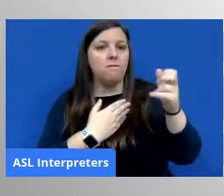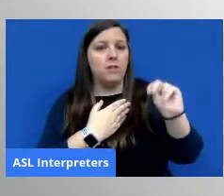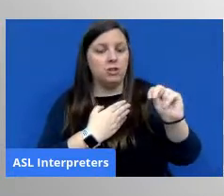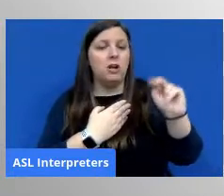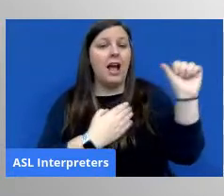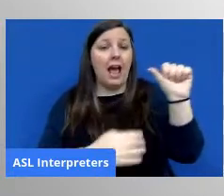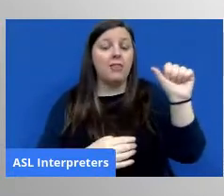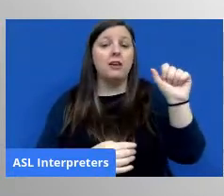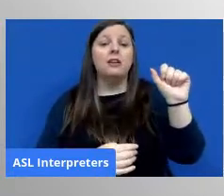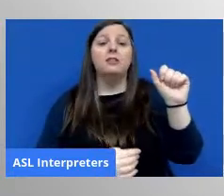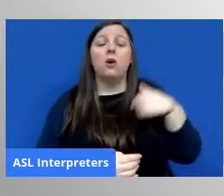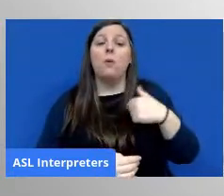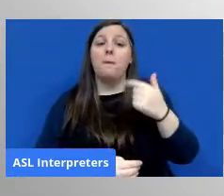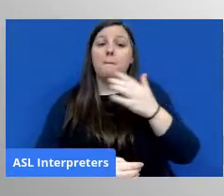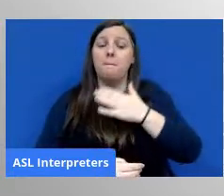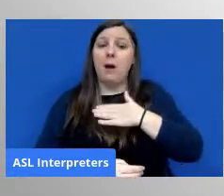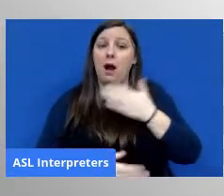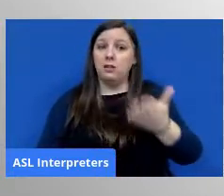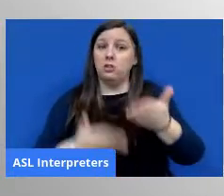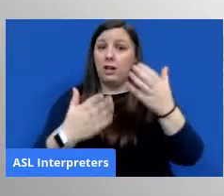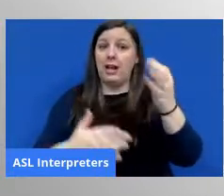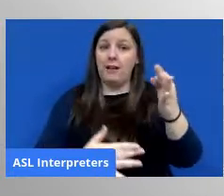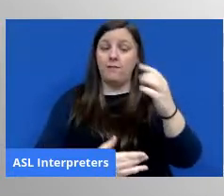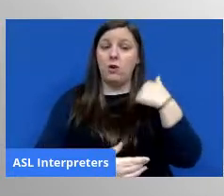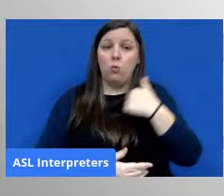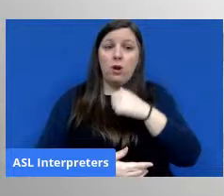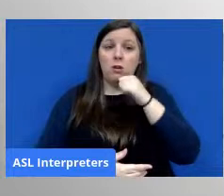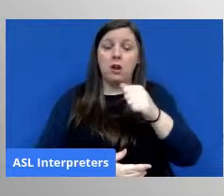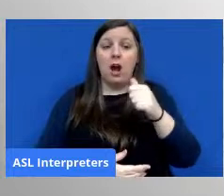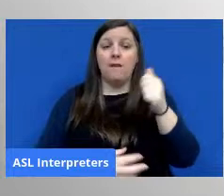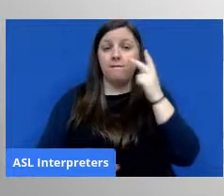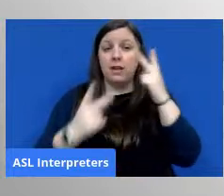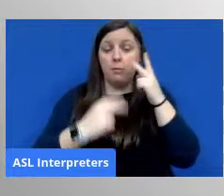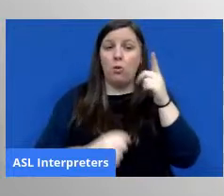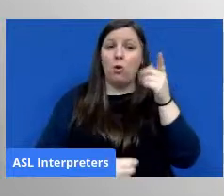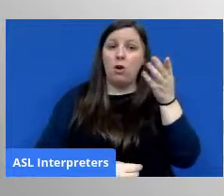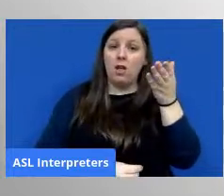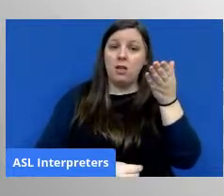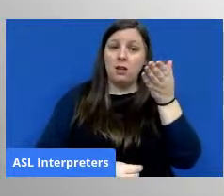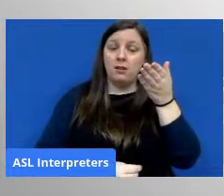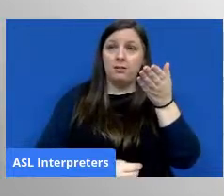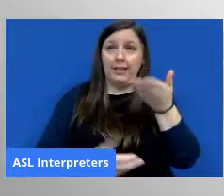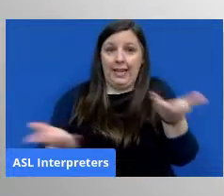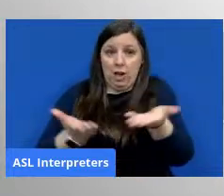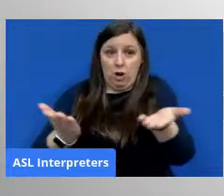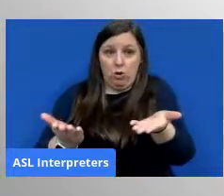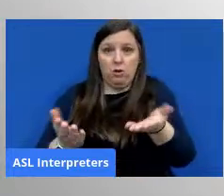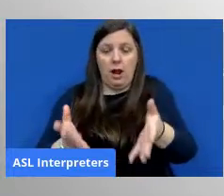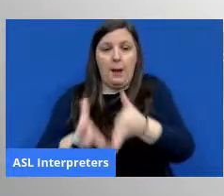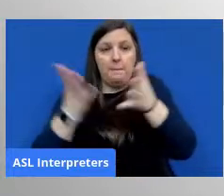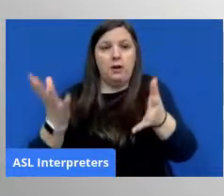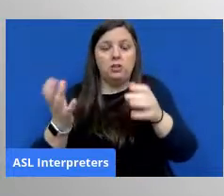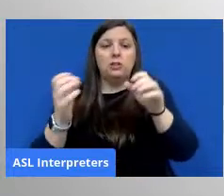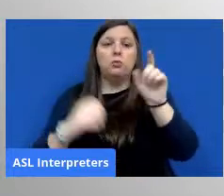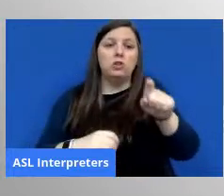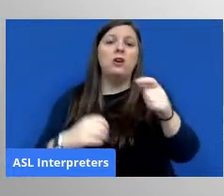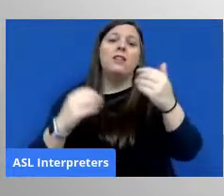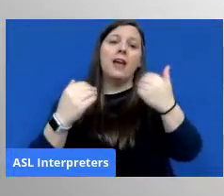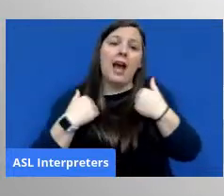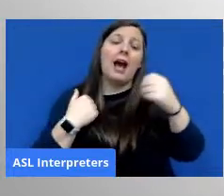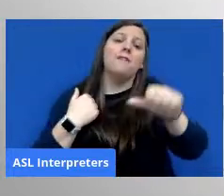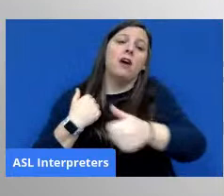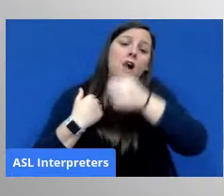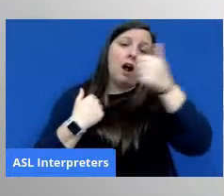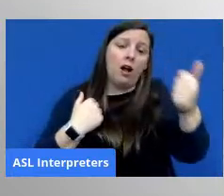there as we can be, then certainly that there is another place to land with some of these things that would go beyond the doors of